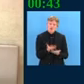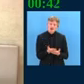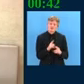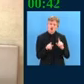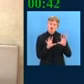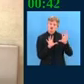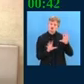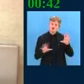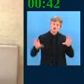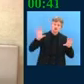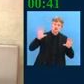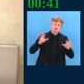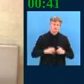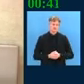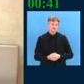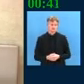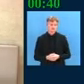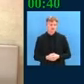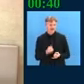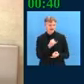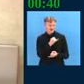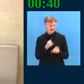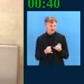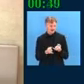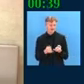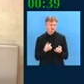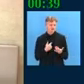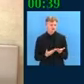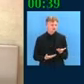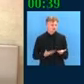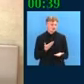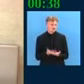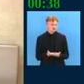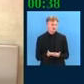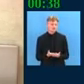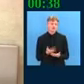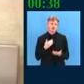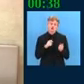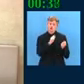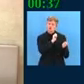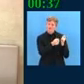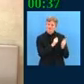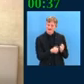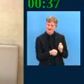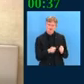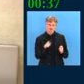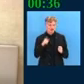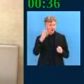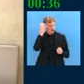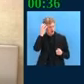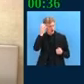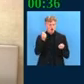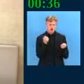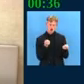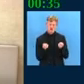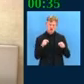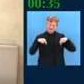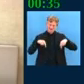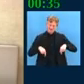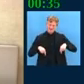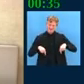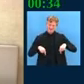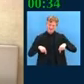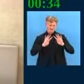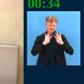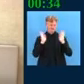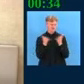and from the regions. And the last recommendations, revise the governing system of this forum, as member states enjoy